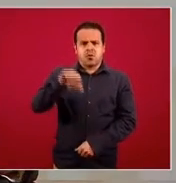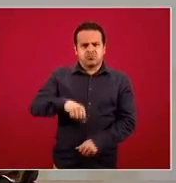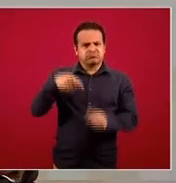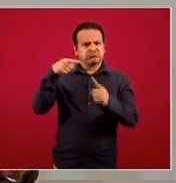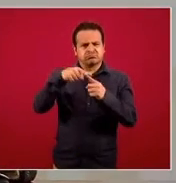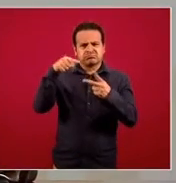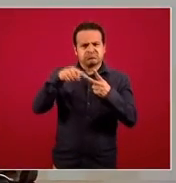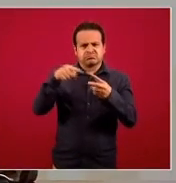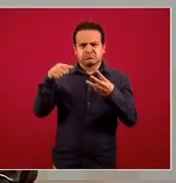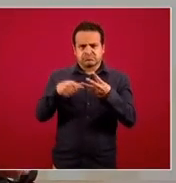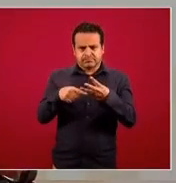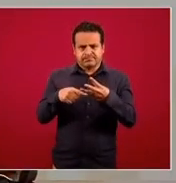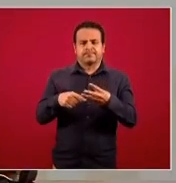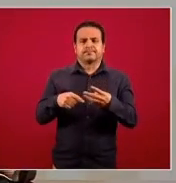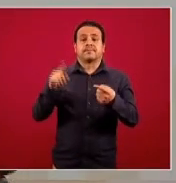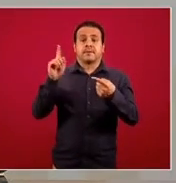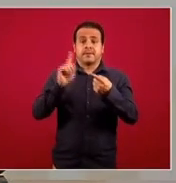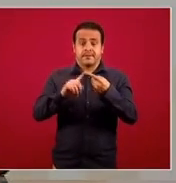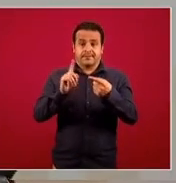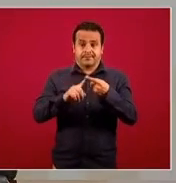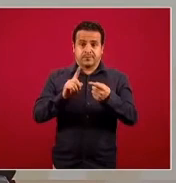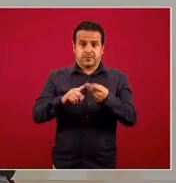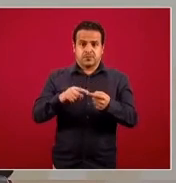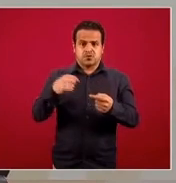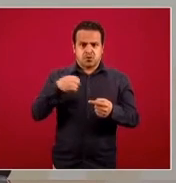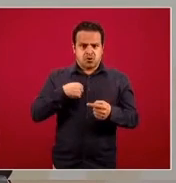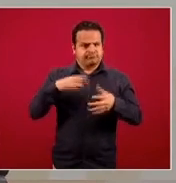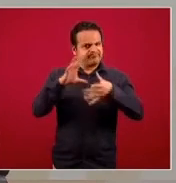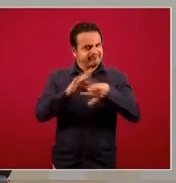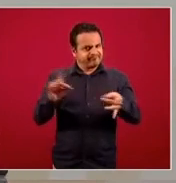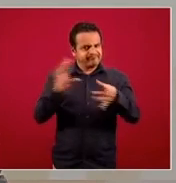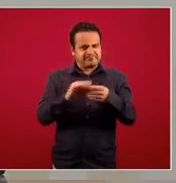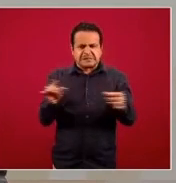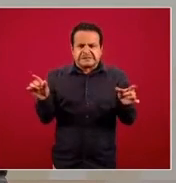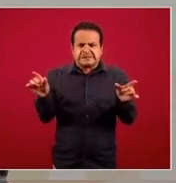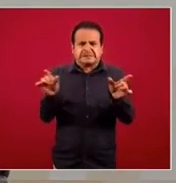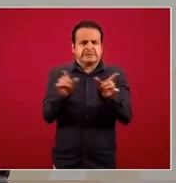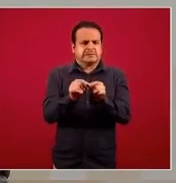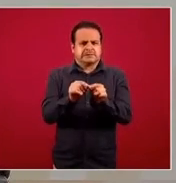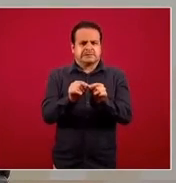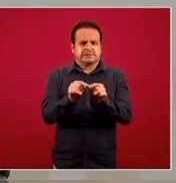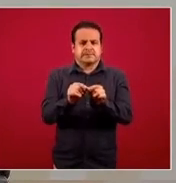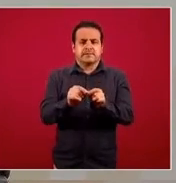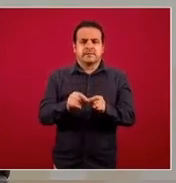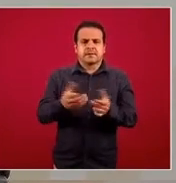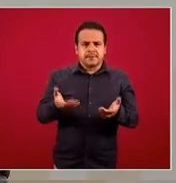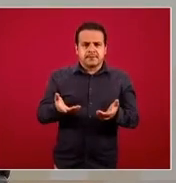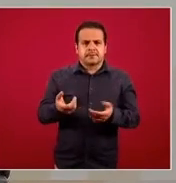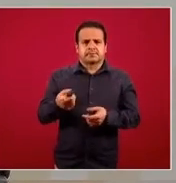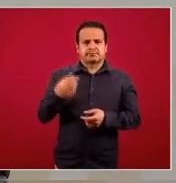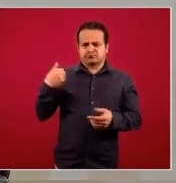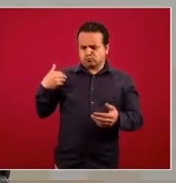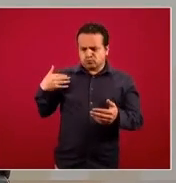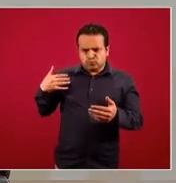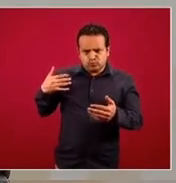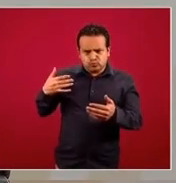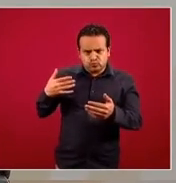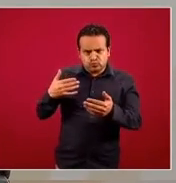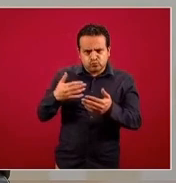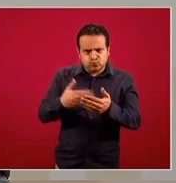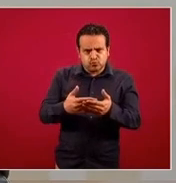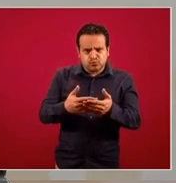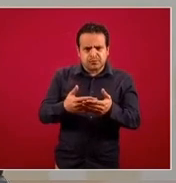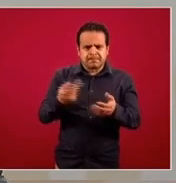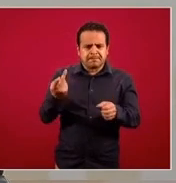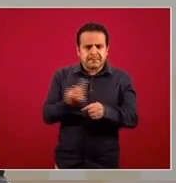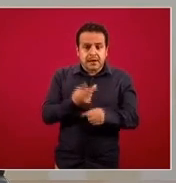going to have three segments. The first one is going to be presented by me, and it's